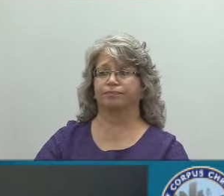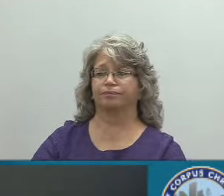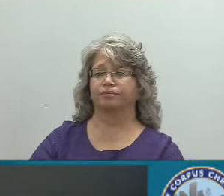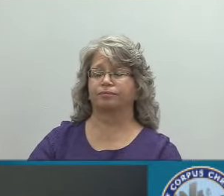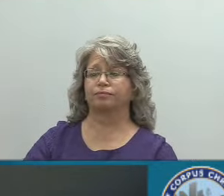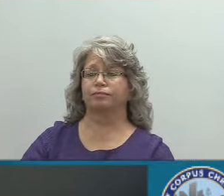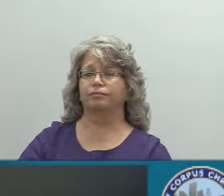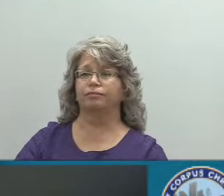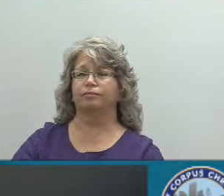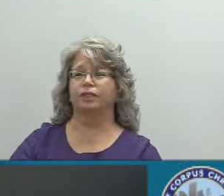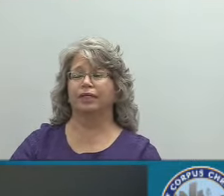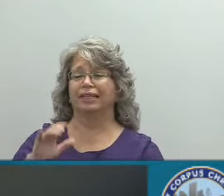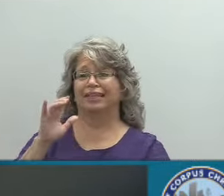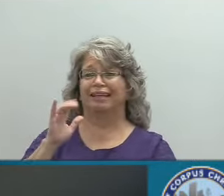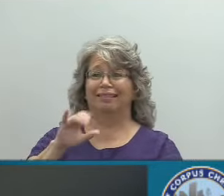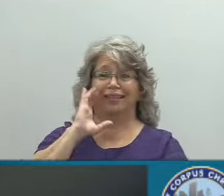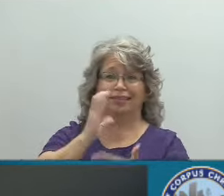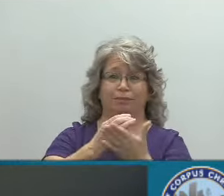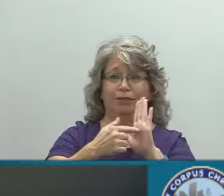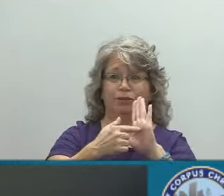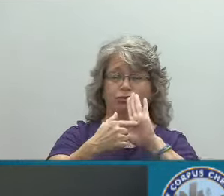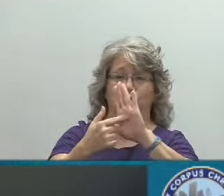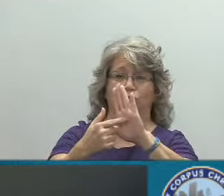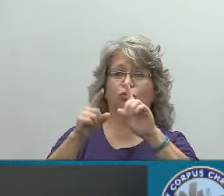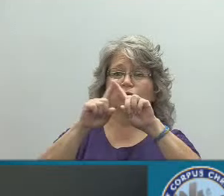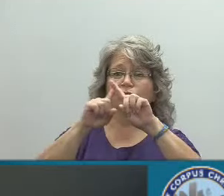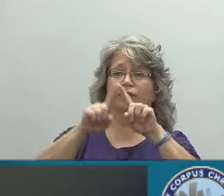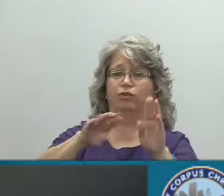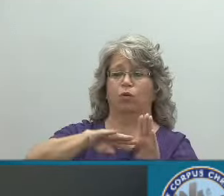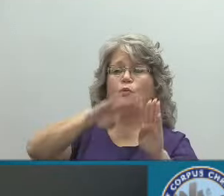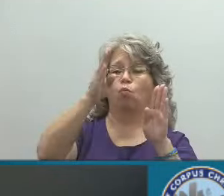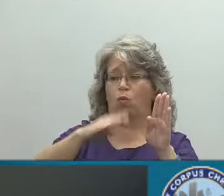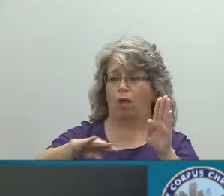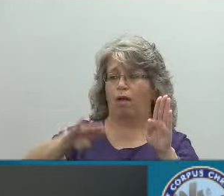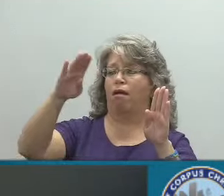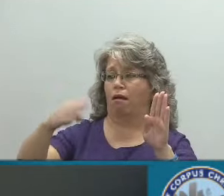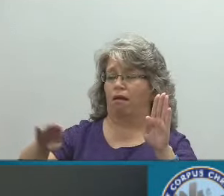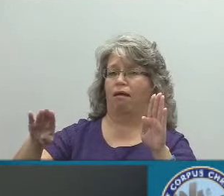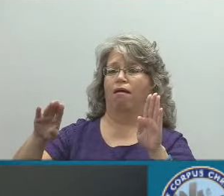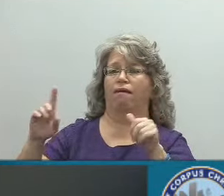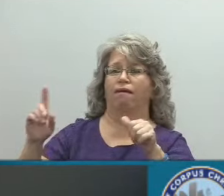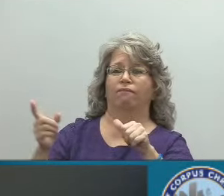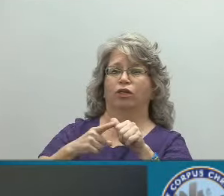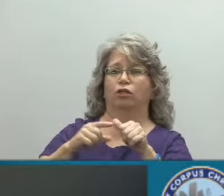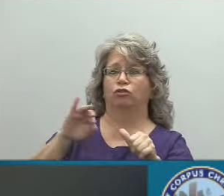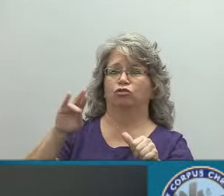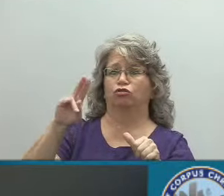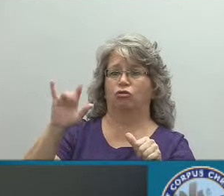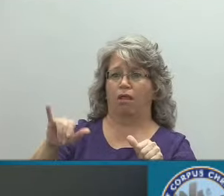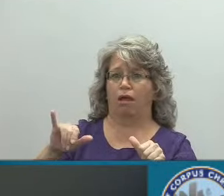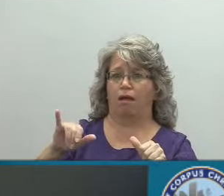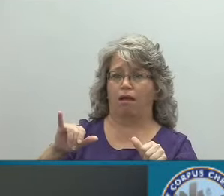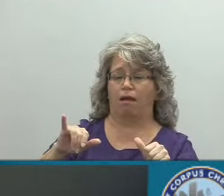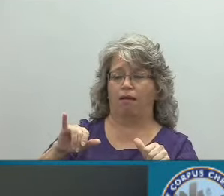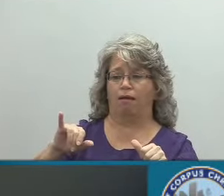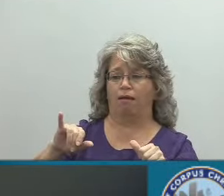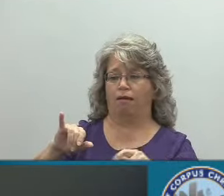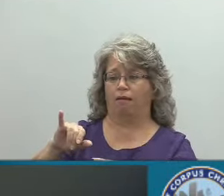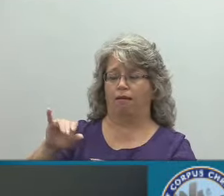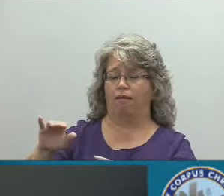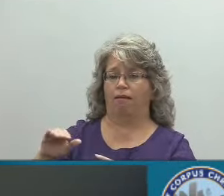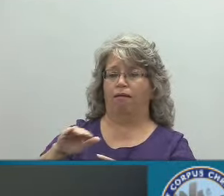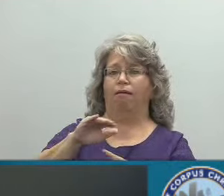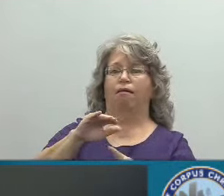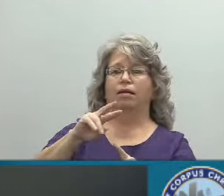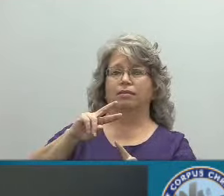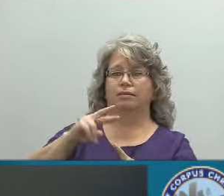The next slide is going to show the different waves. Our first wave in July, and then our second, our beta